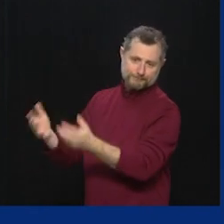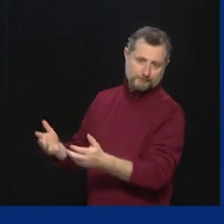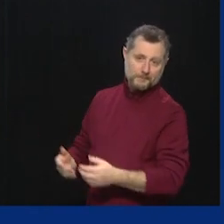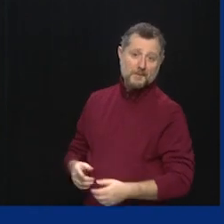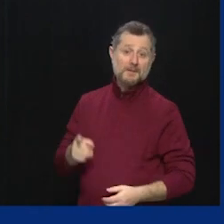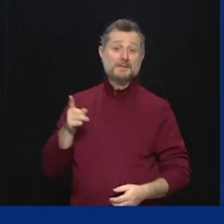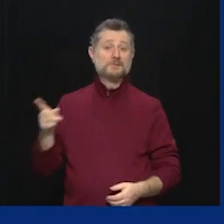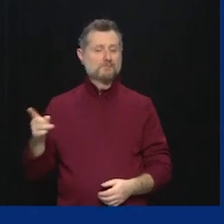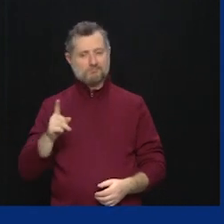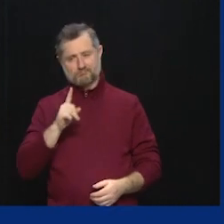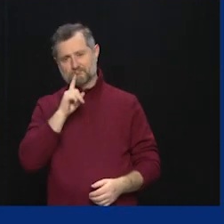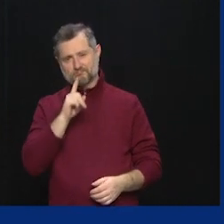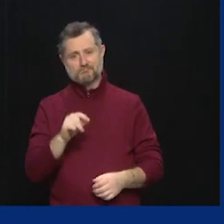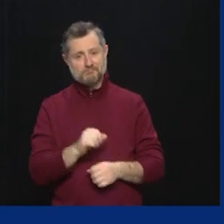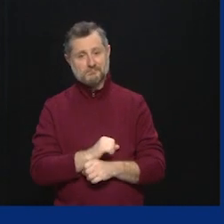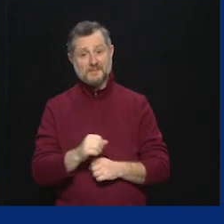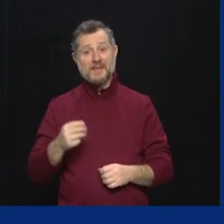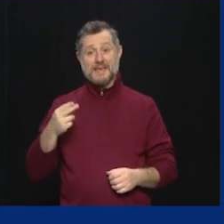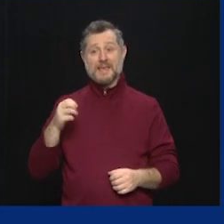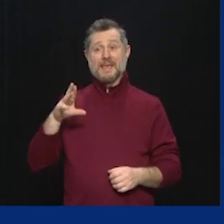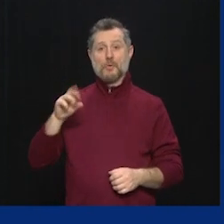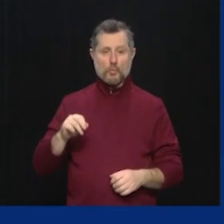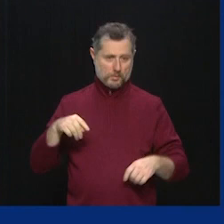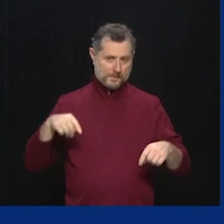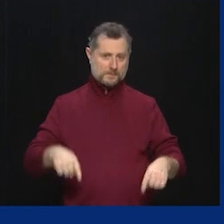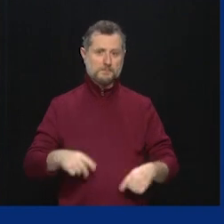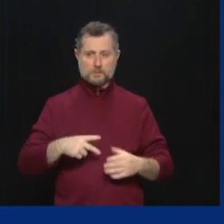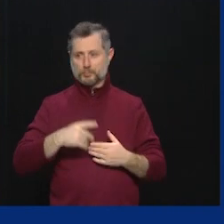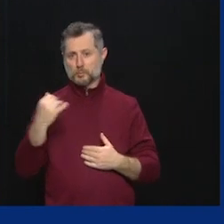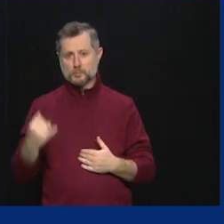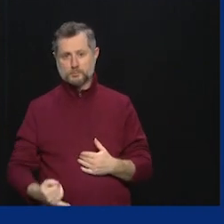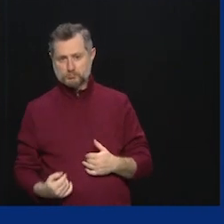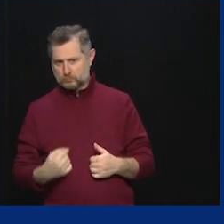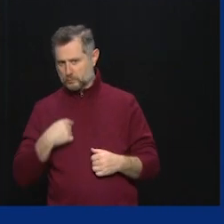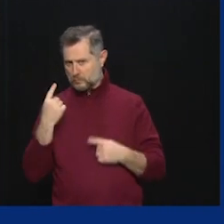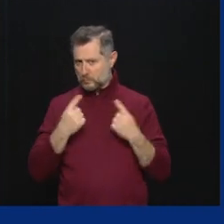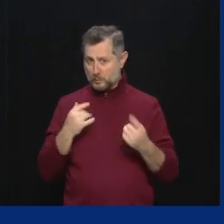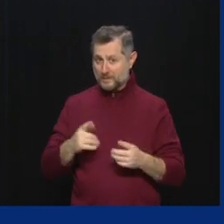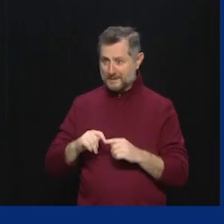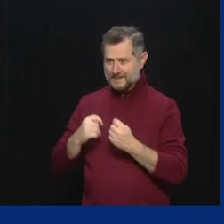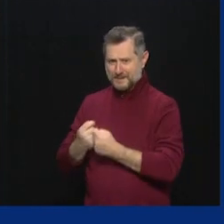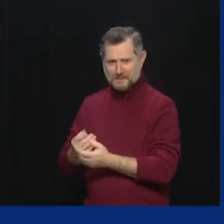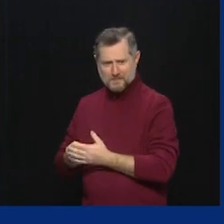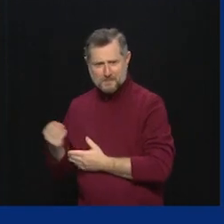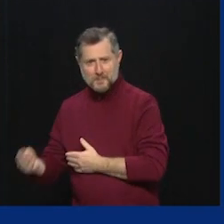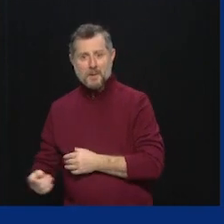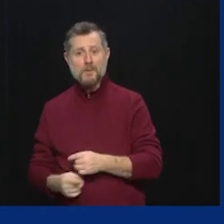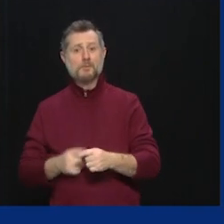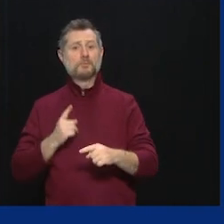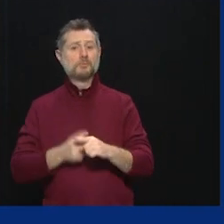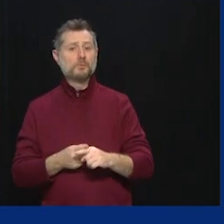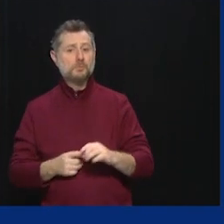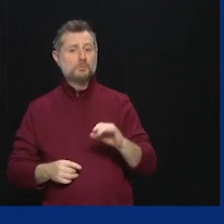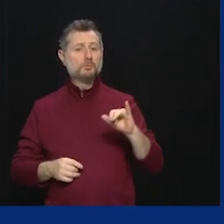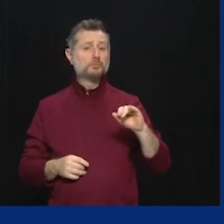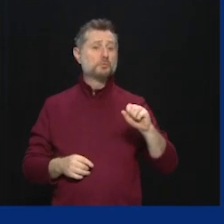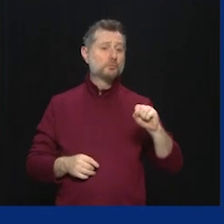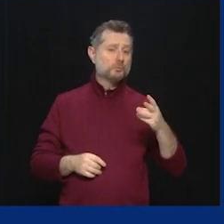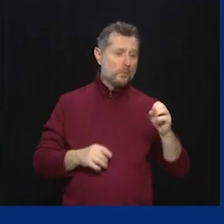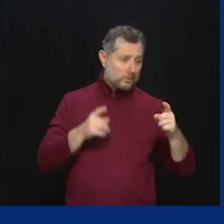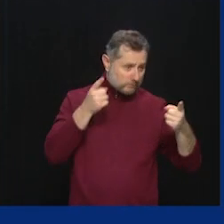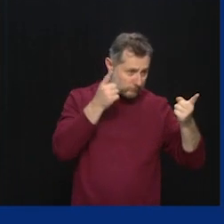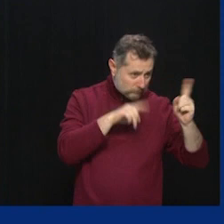I thought about buying the New York Islanders and got permission from Charles Wang to become his partner, and he mentored us for a number of